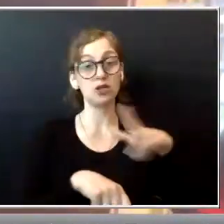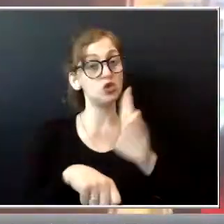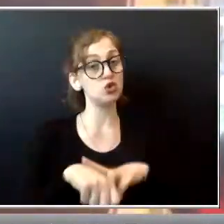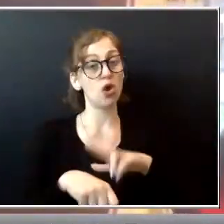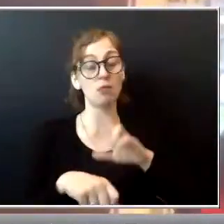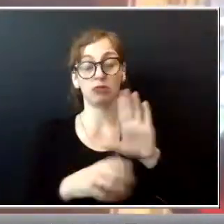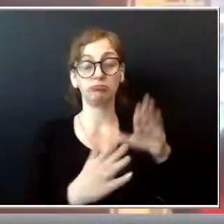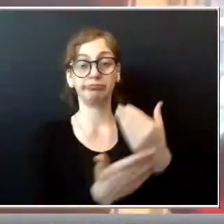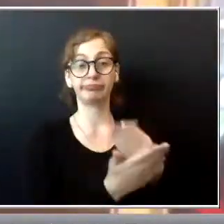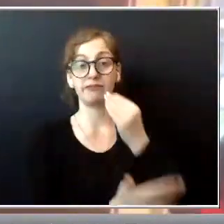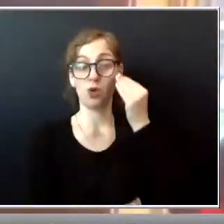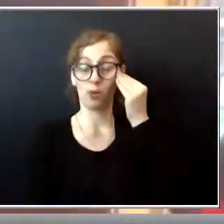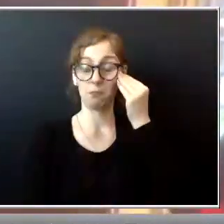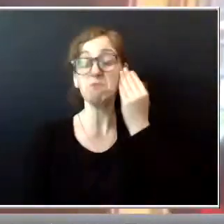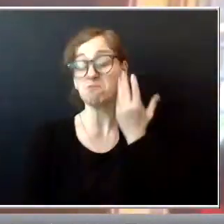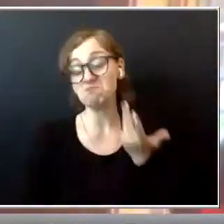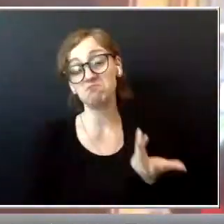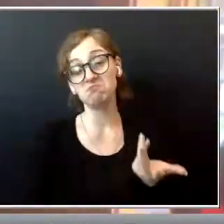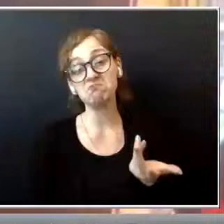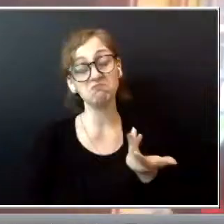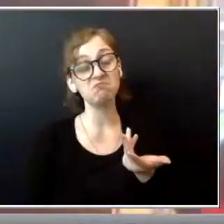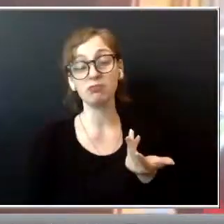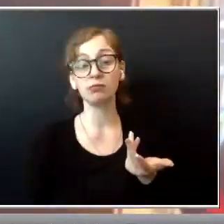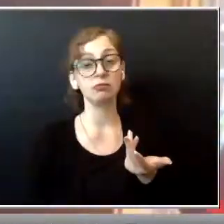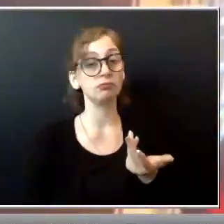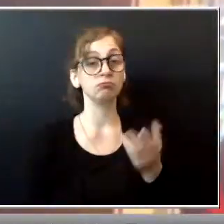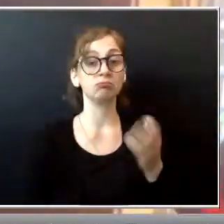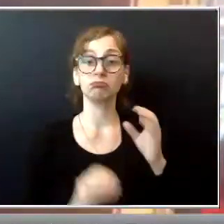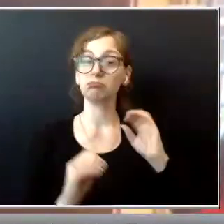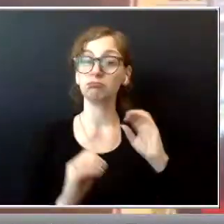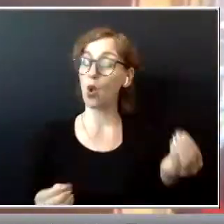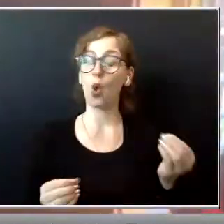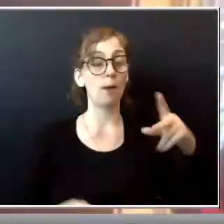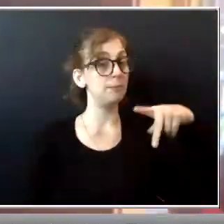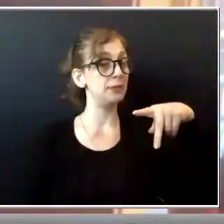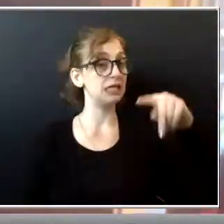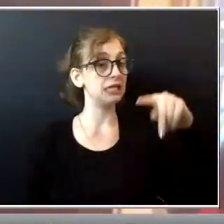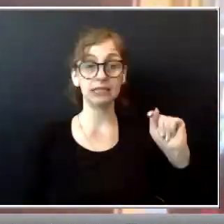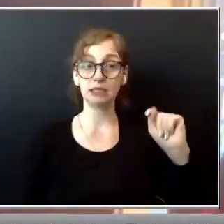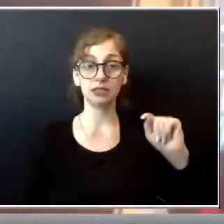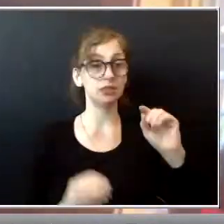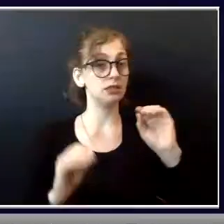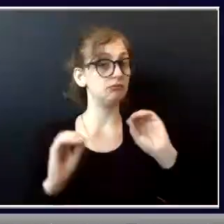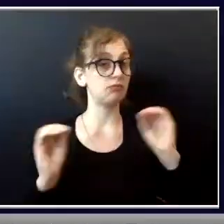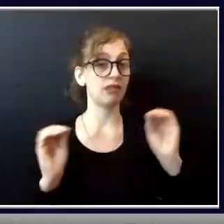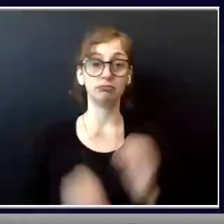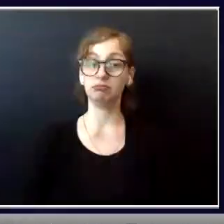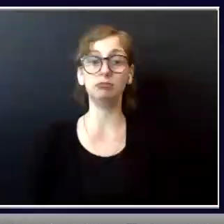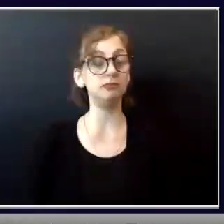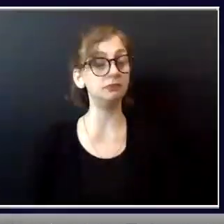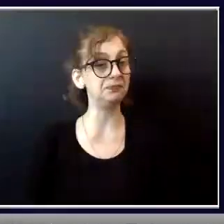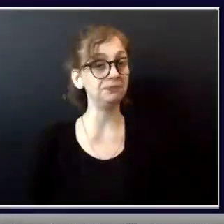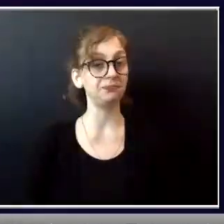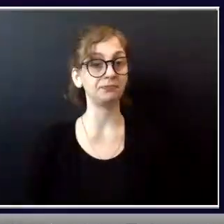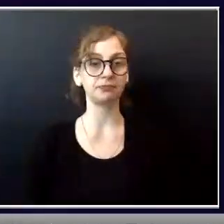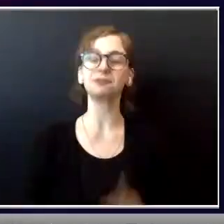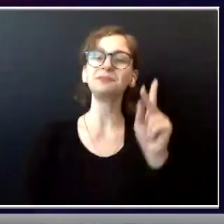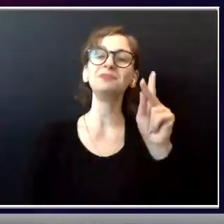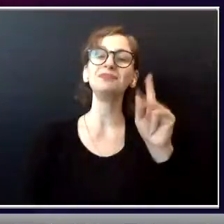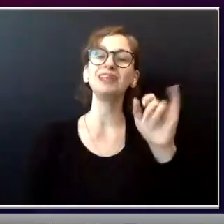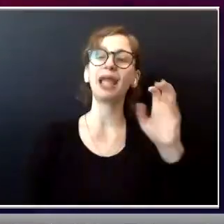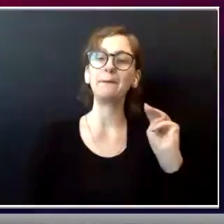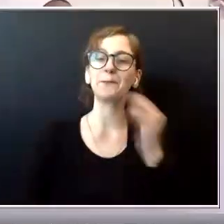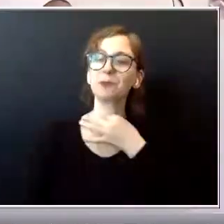mean, yeah, I didn't have to have physical therapy or any of that. Tim wants to know, how long does